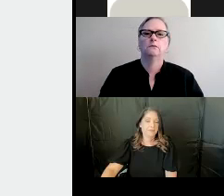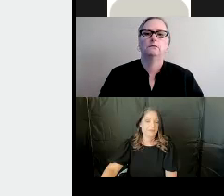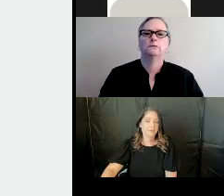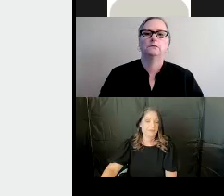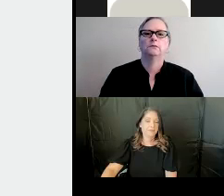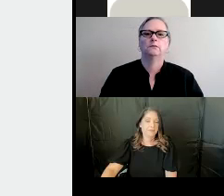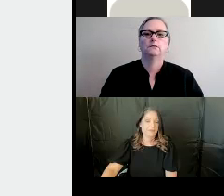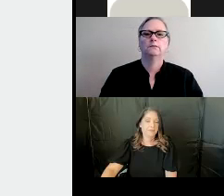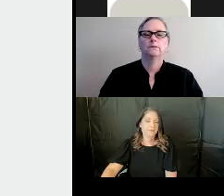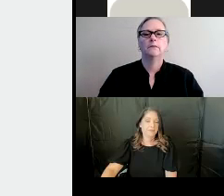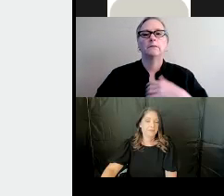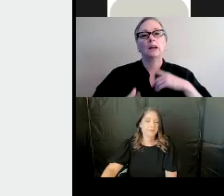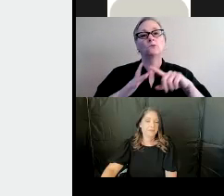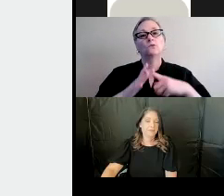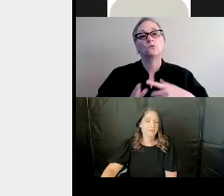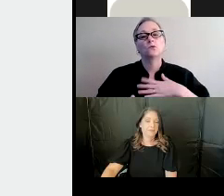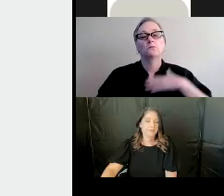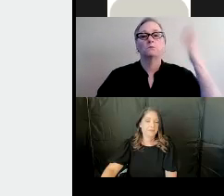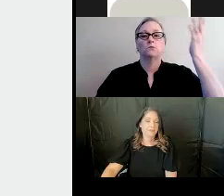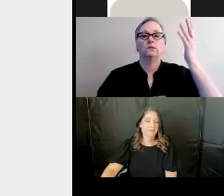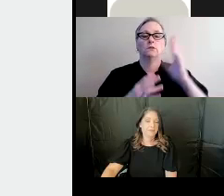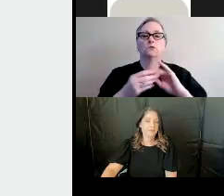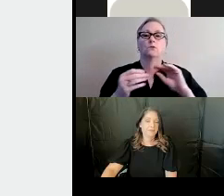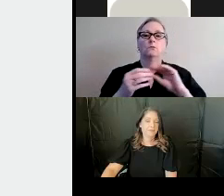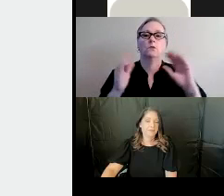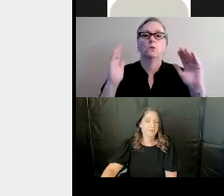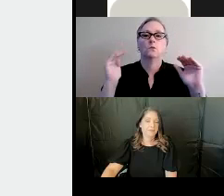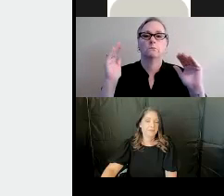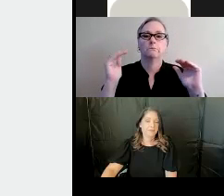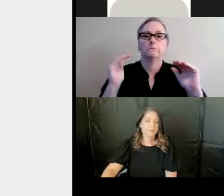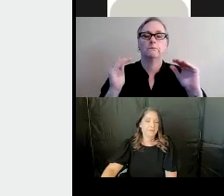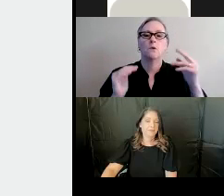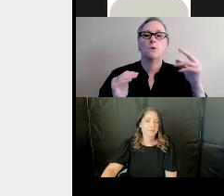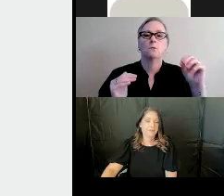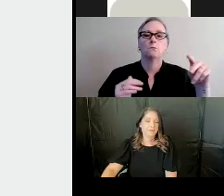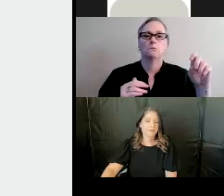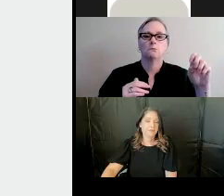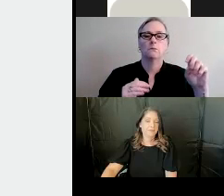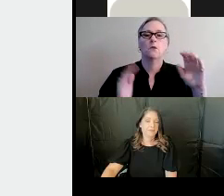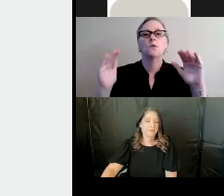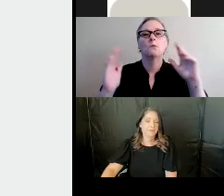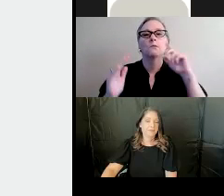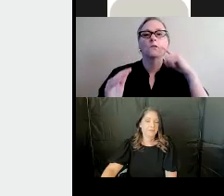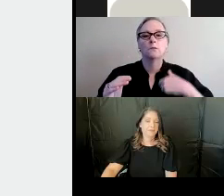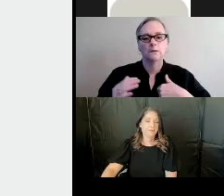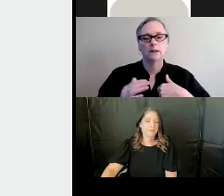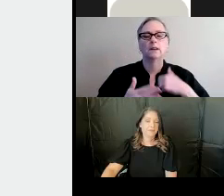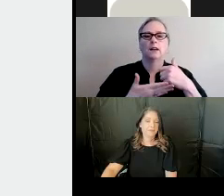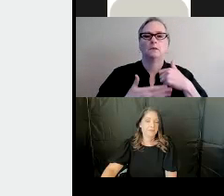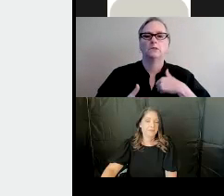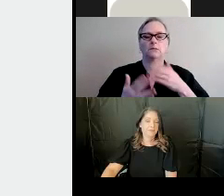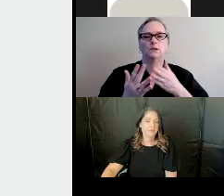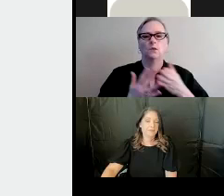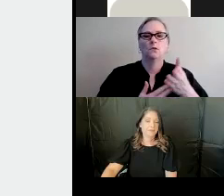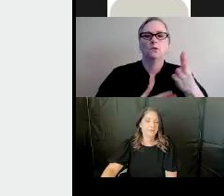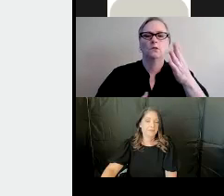I started this presentation speaking about hope. Hope for me is the thing that helps me get through the darkest